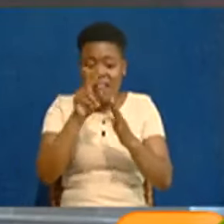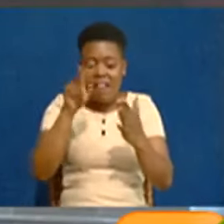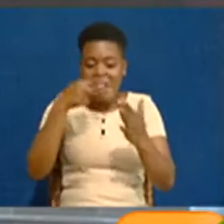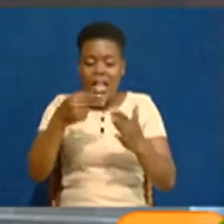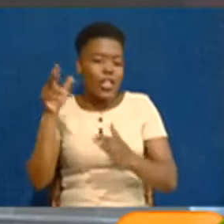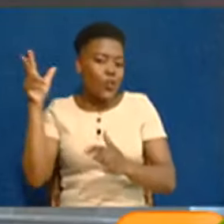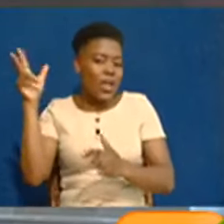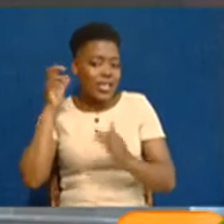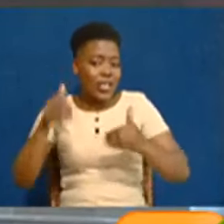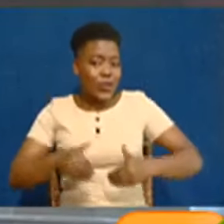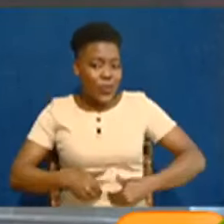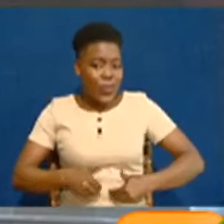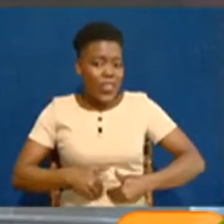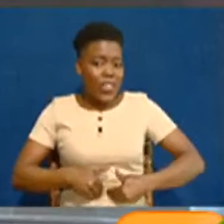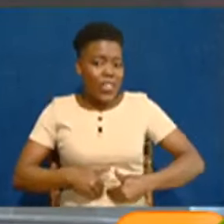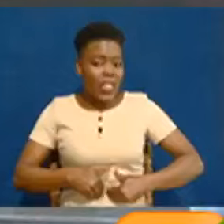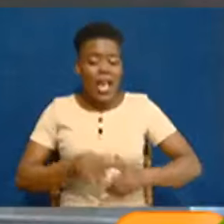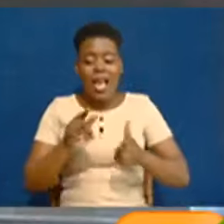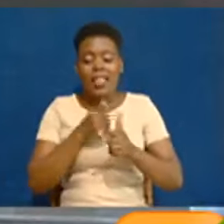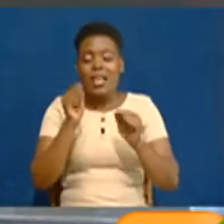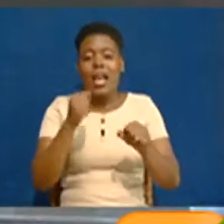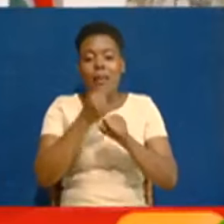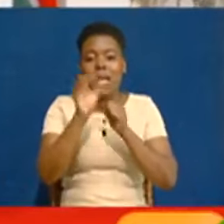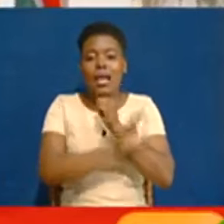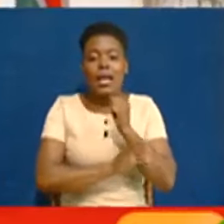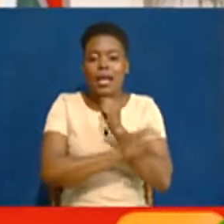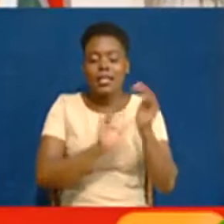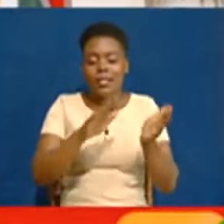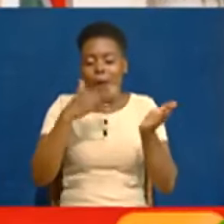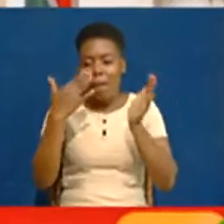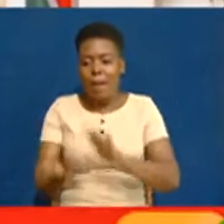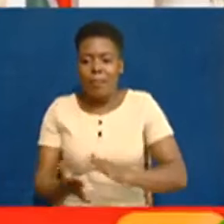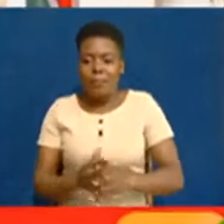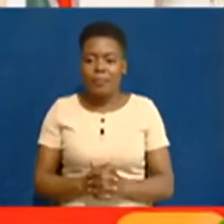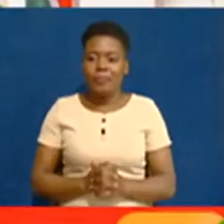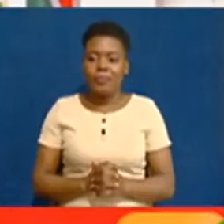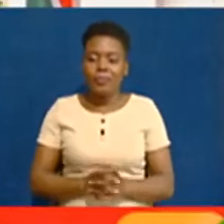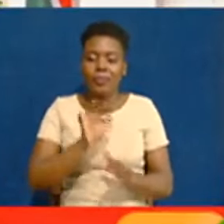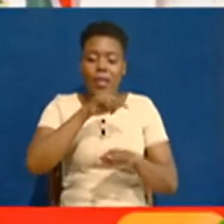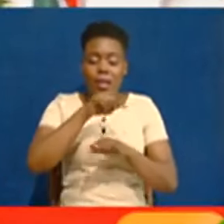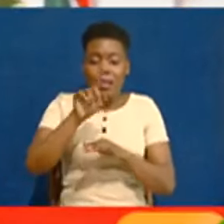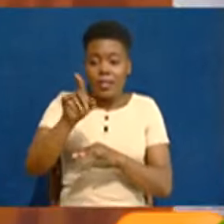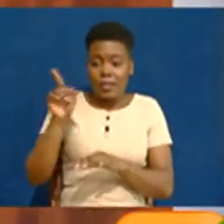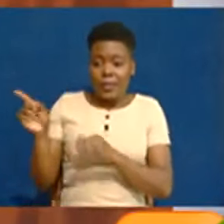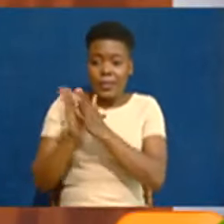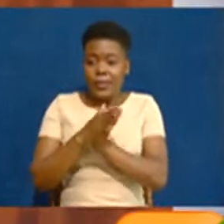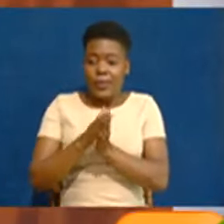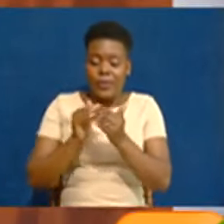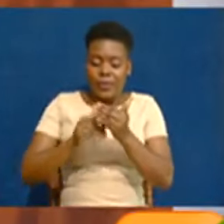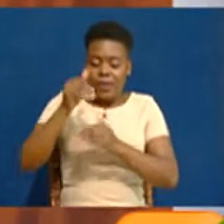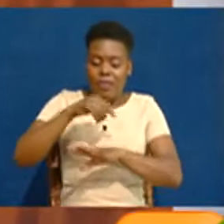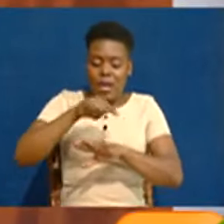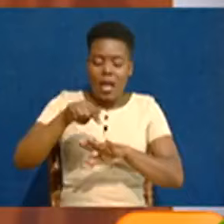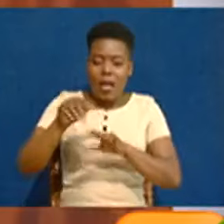population could easily polarize the nation. Hours after President William Ruto nominated Minority Leader Opiyo